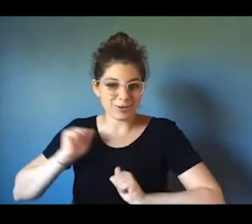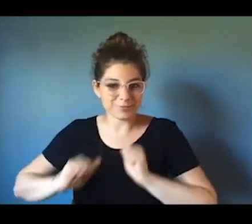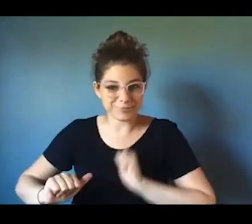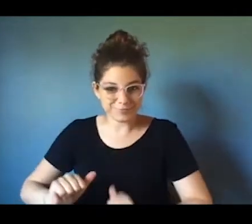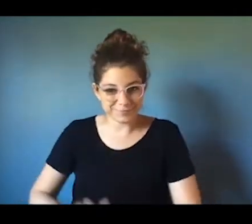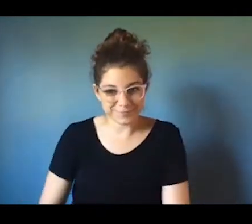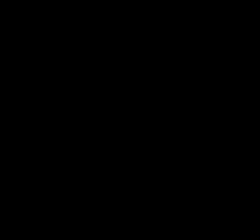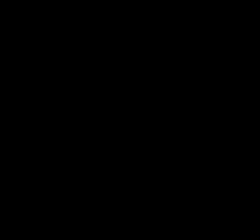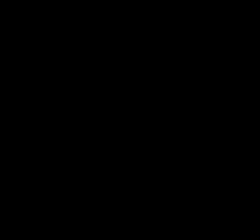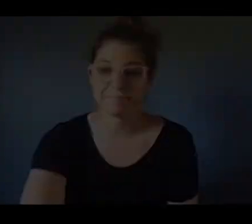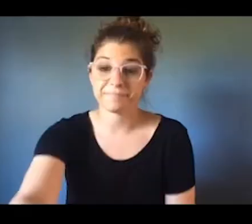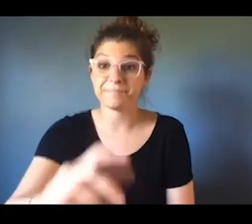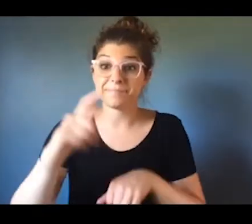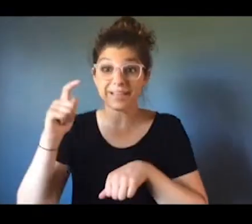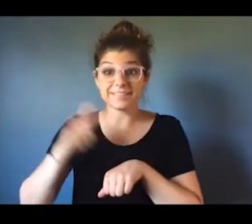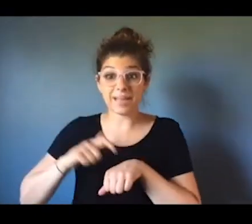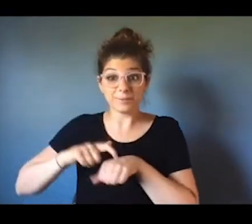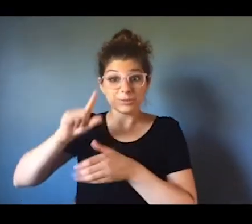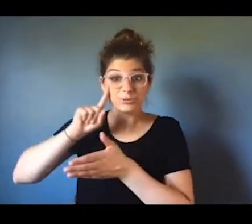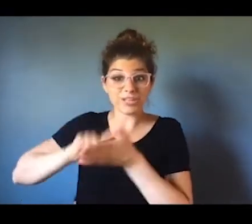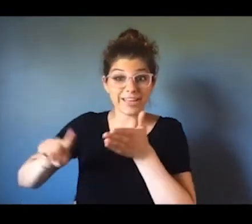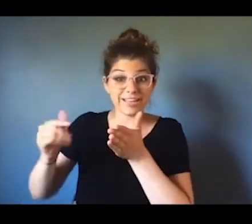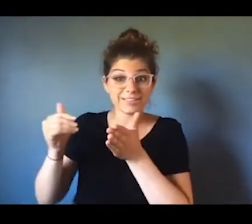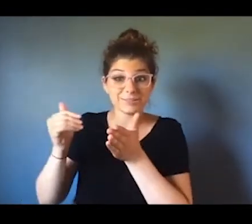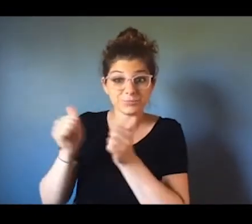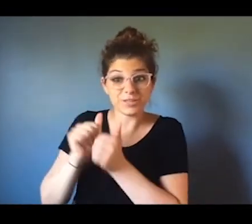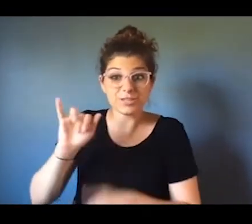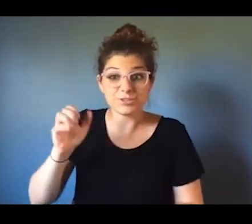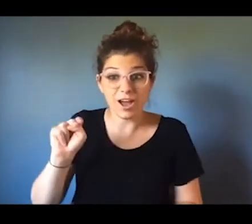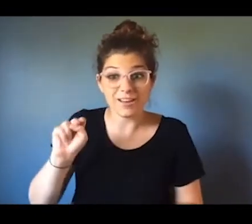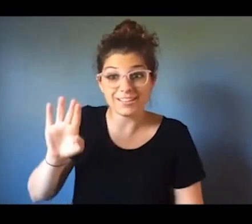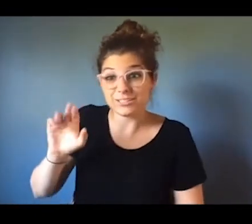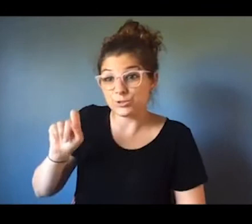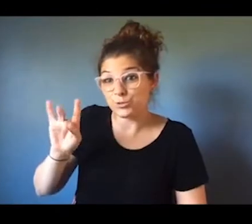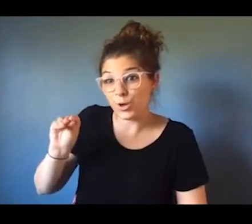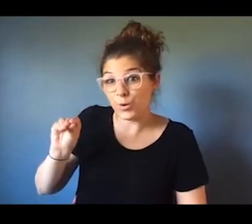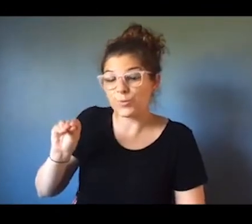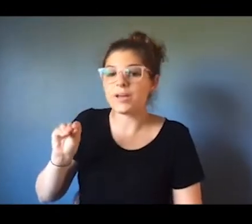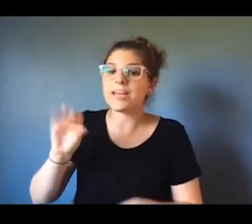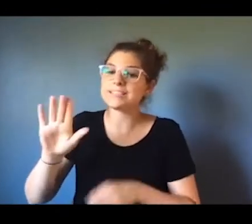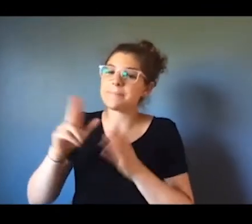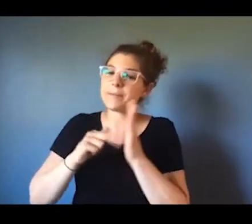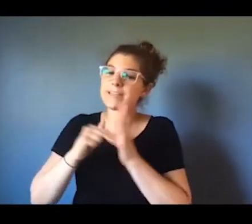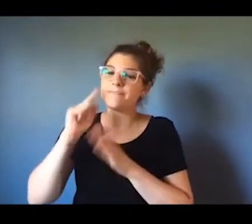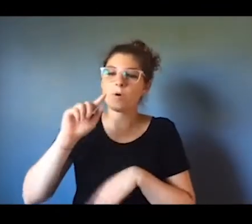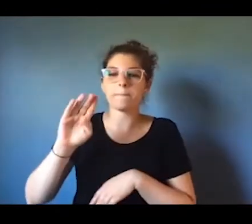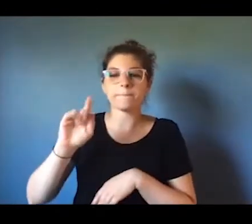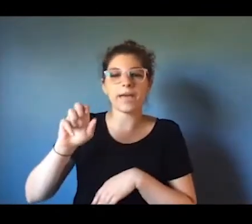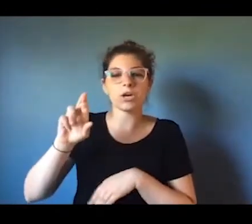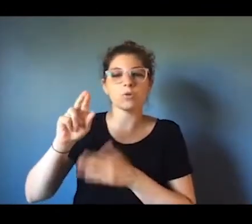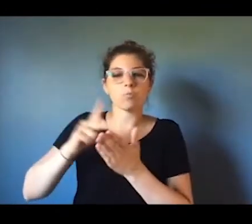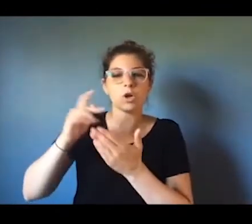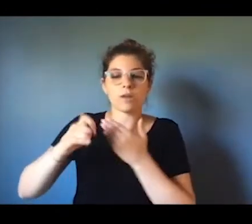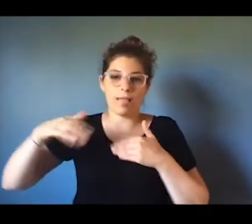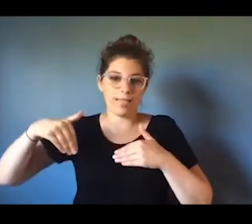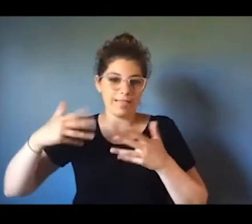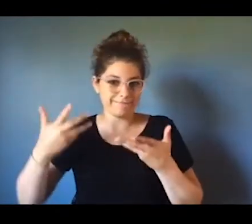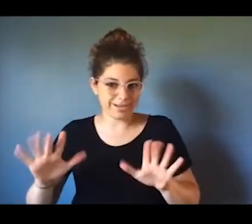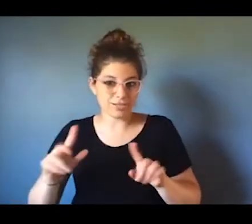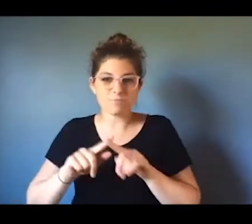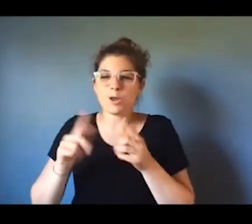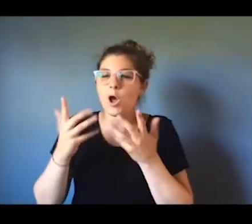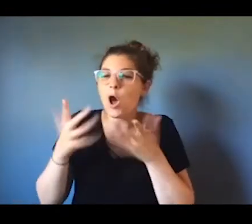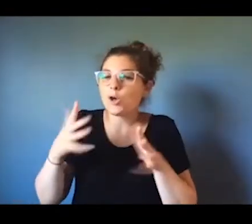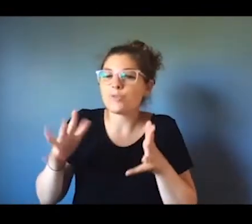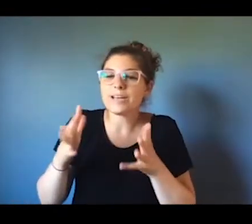check back again later in the show. Time to get back to artist John Bramblitt's studio. His painting for the banner project is not quite finished,